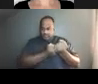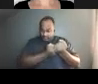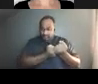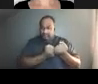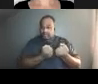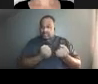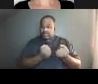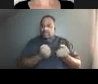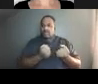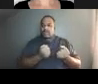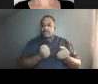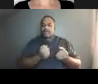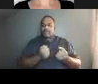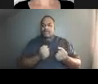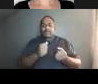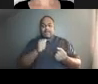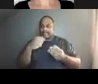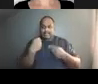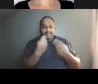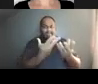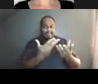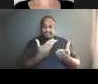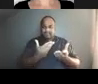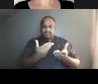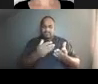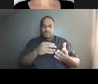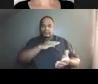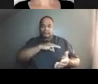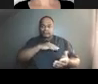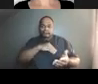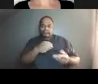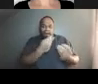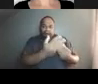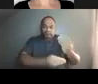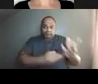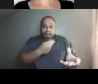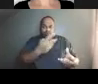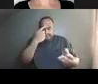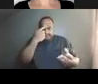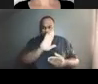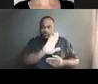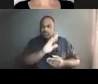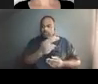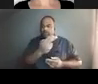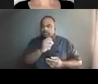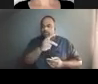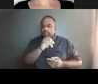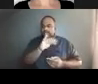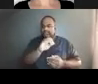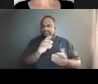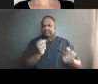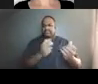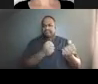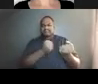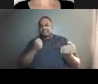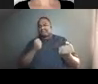charity. They will not give charity to her hospice. So this, I want to show